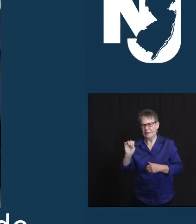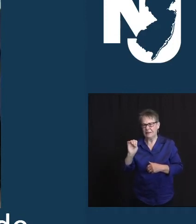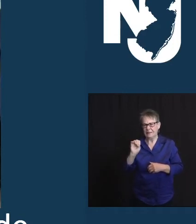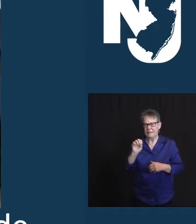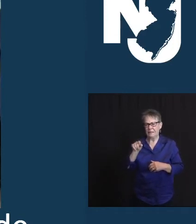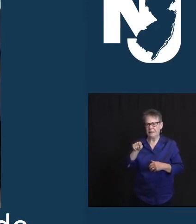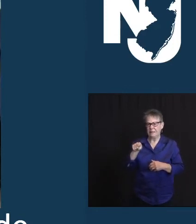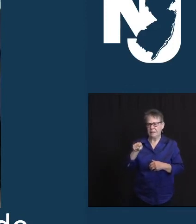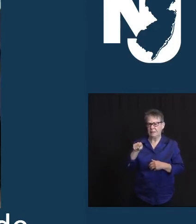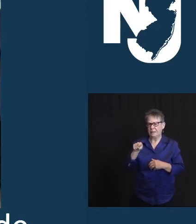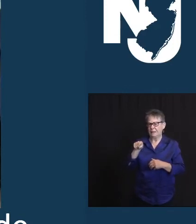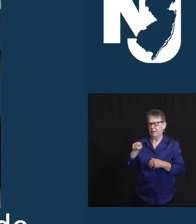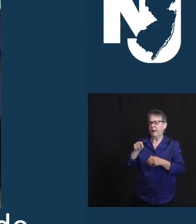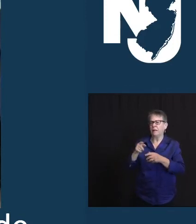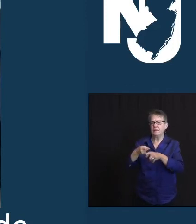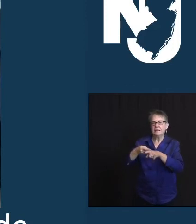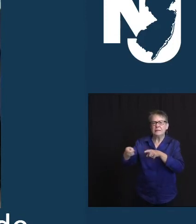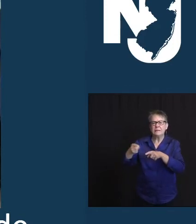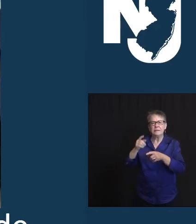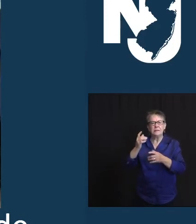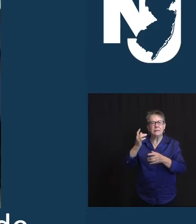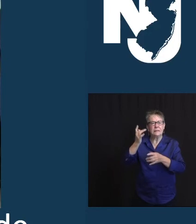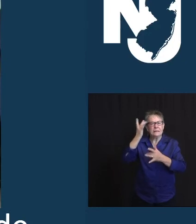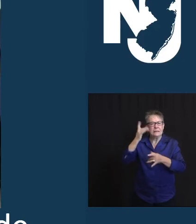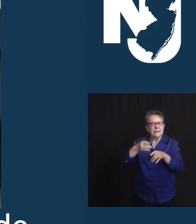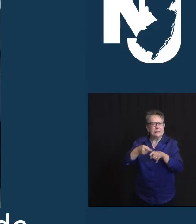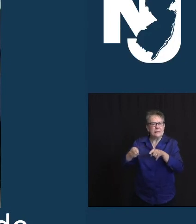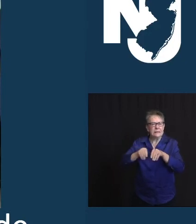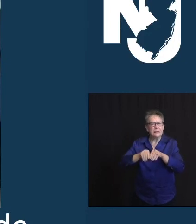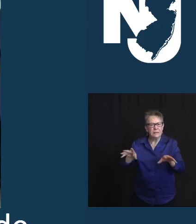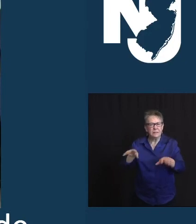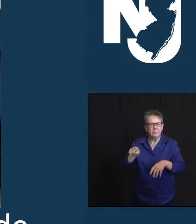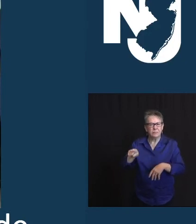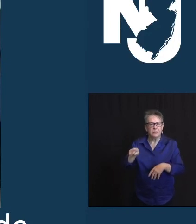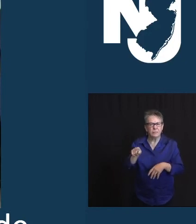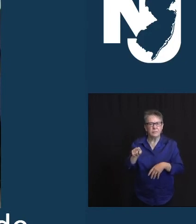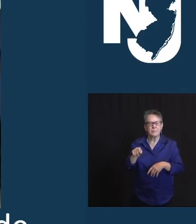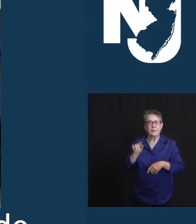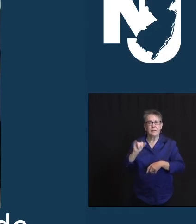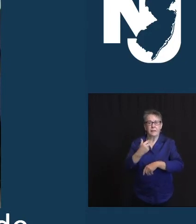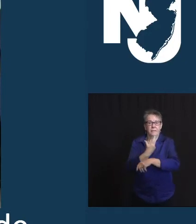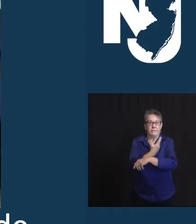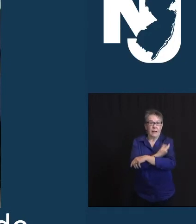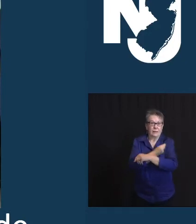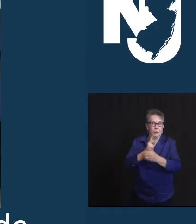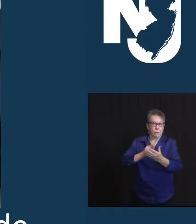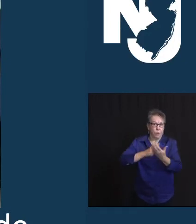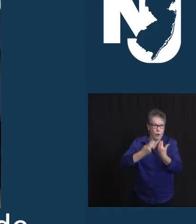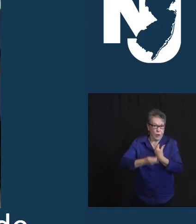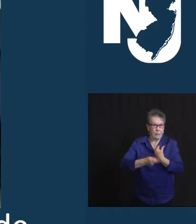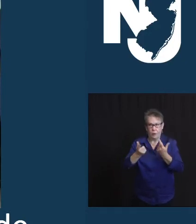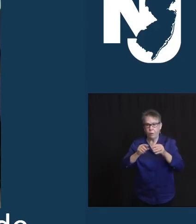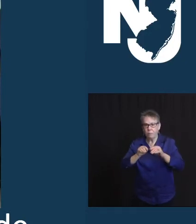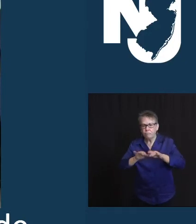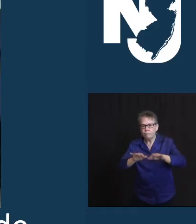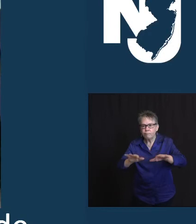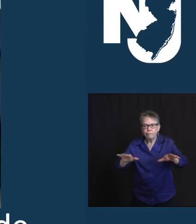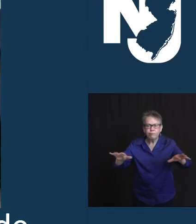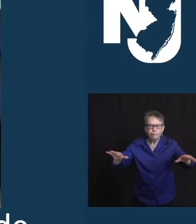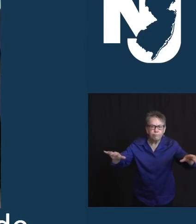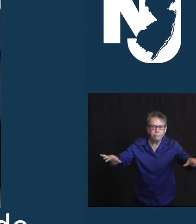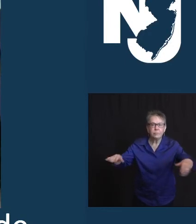advisor, who is playing a central role in our vaccine program. And Judy and I both think that his insights and expertise will